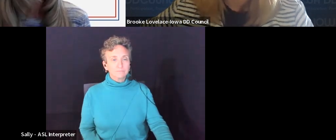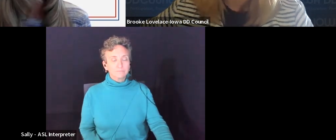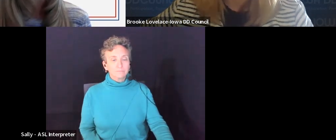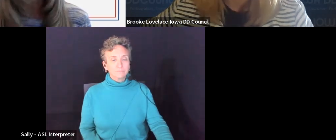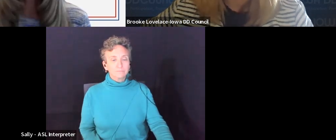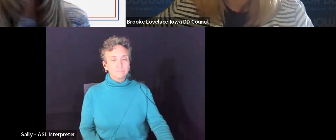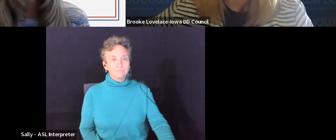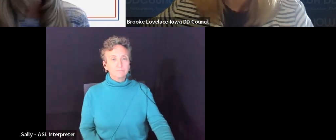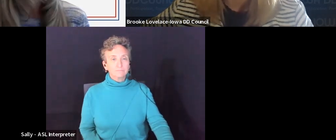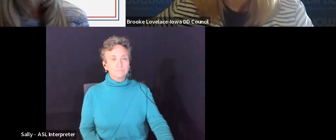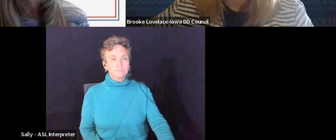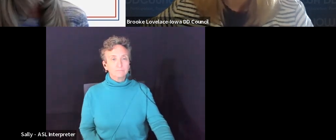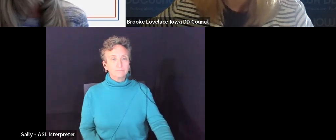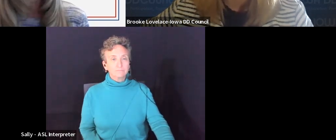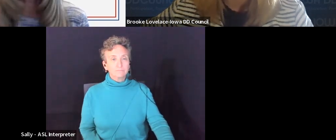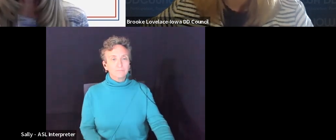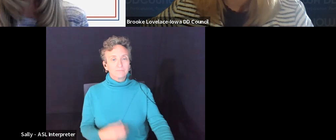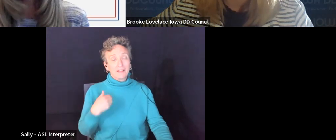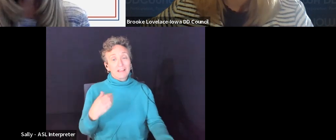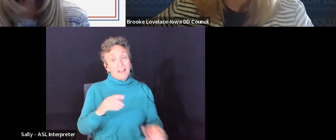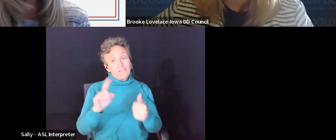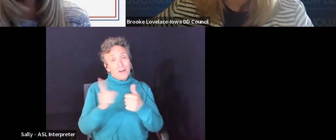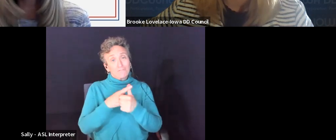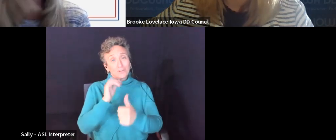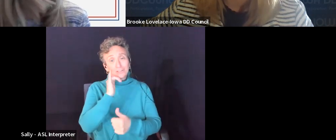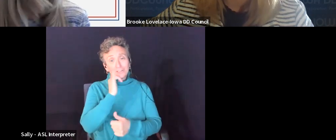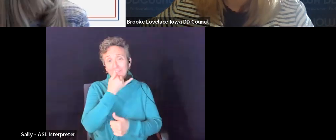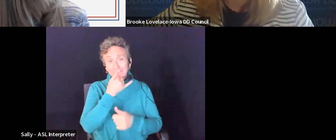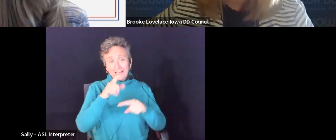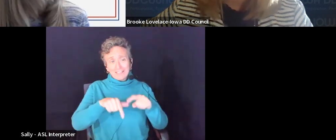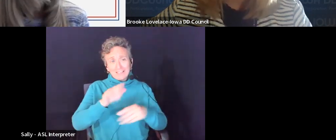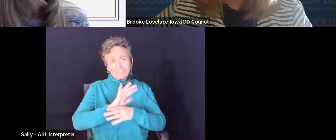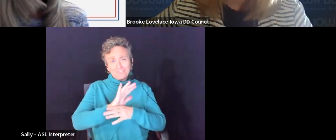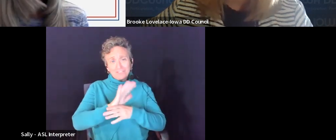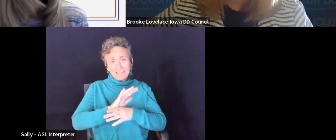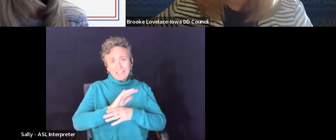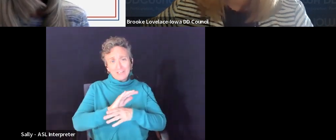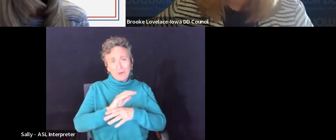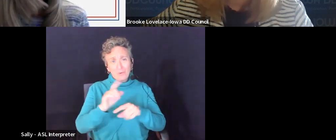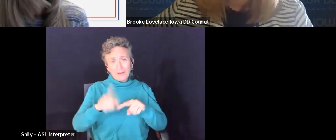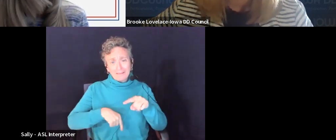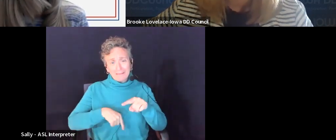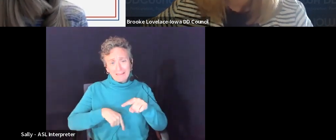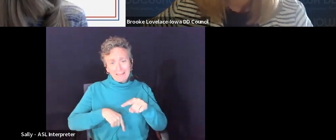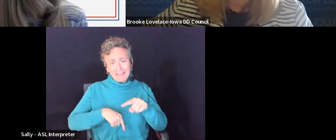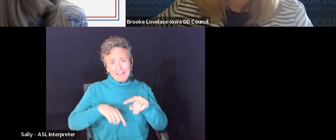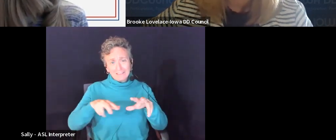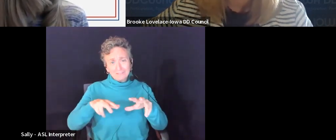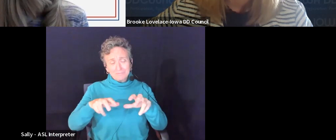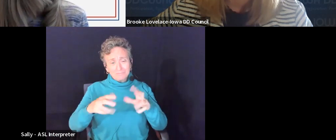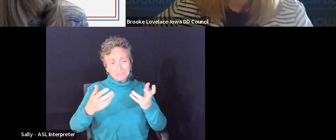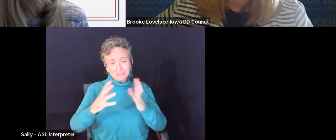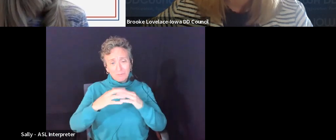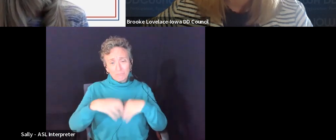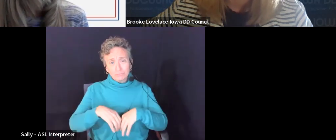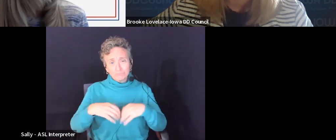All right, we had our first glitch. I can't play the video. Oh no. I don't know, it shut